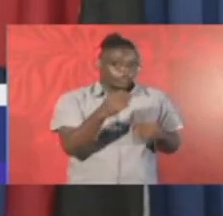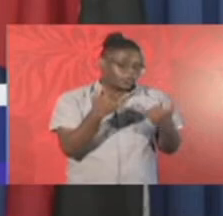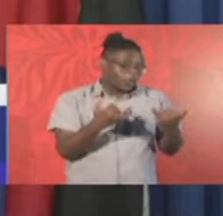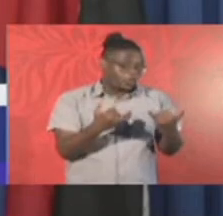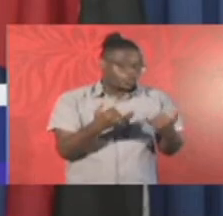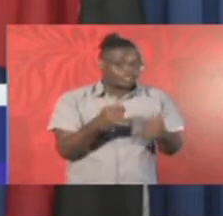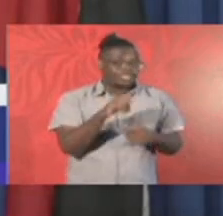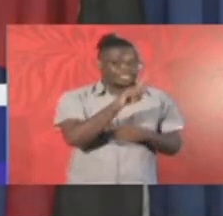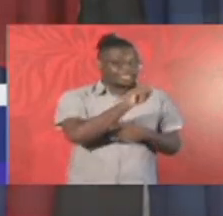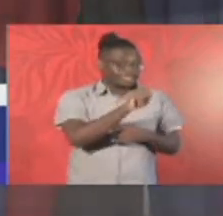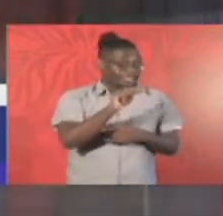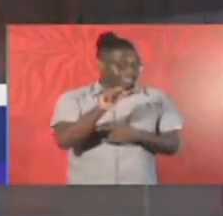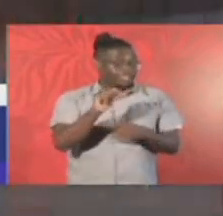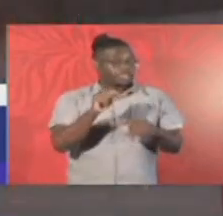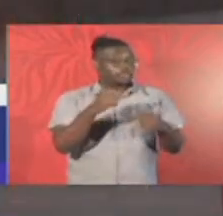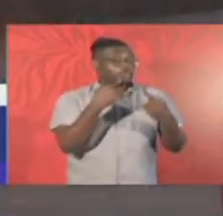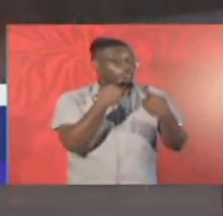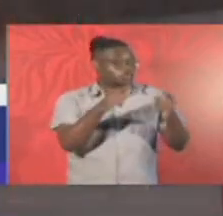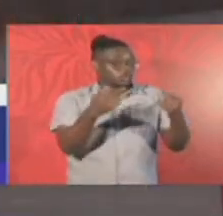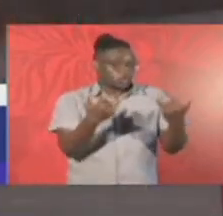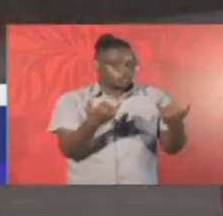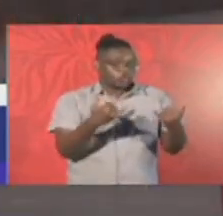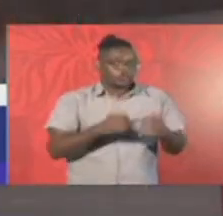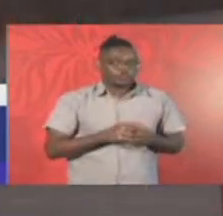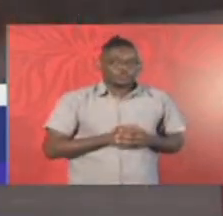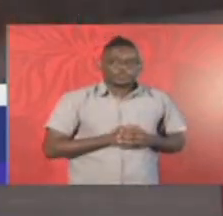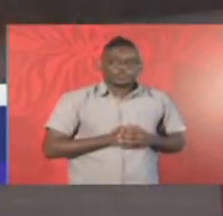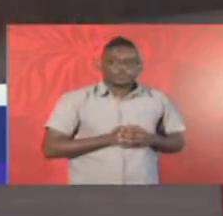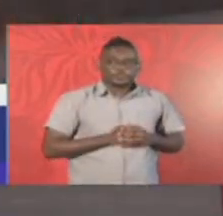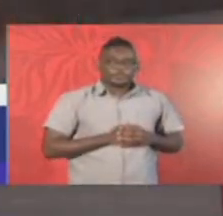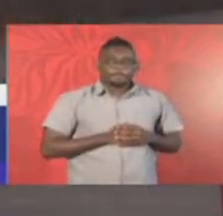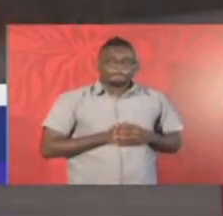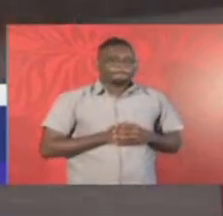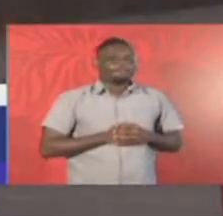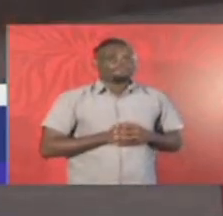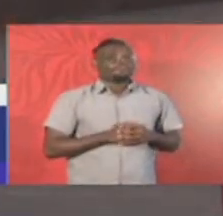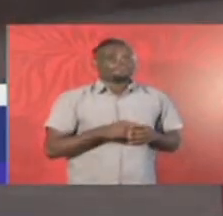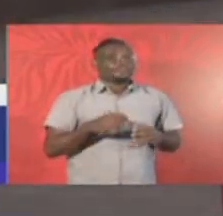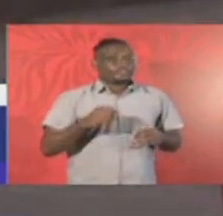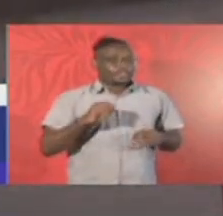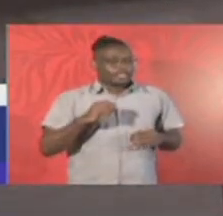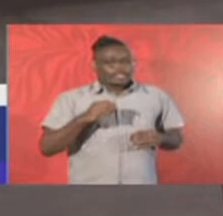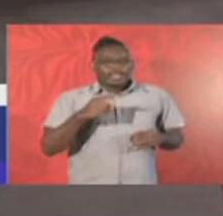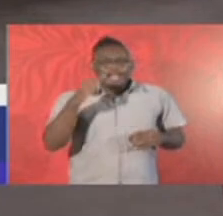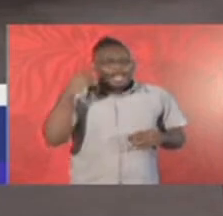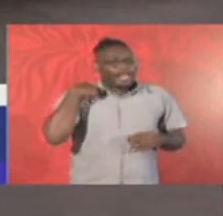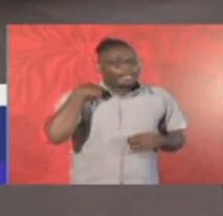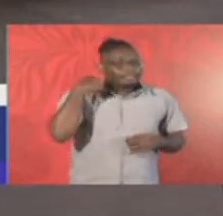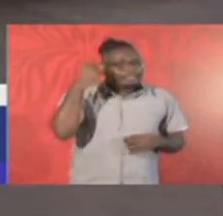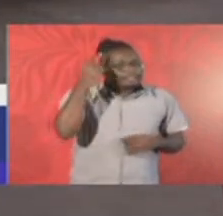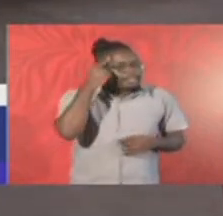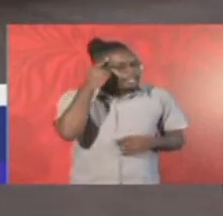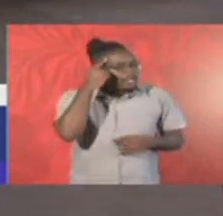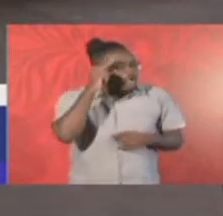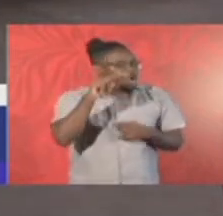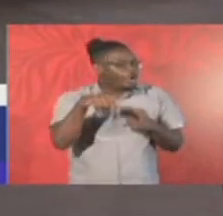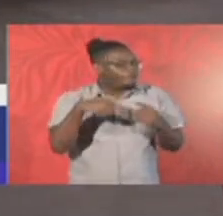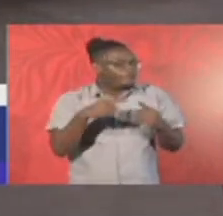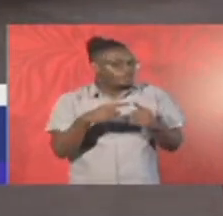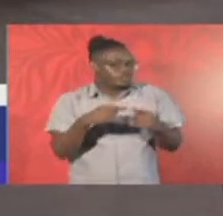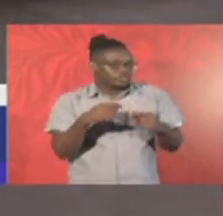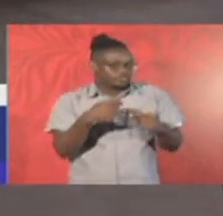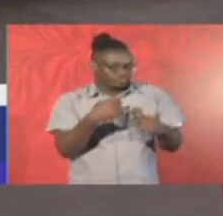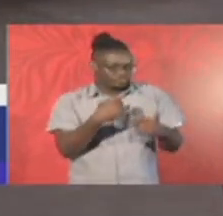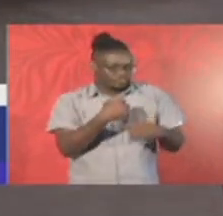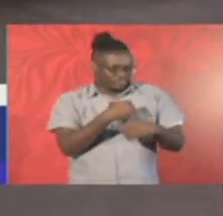News. Prime Minister, is Cabinet giving any consideration to mandatory vaccination for